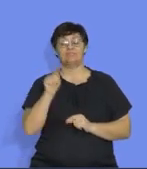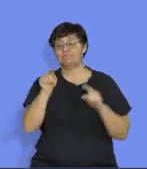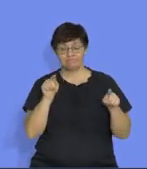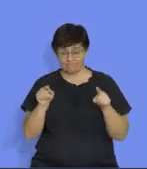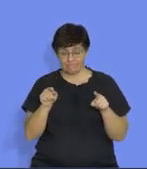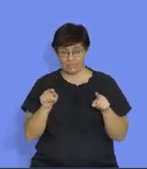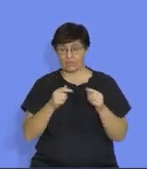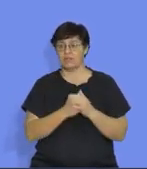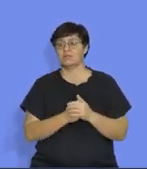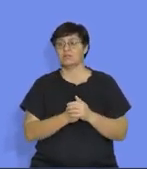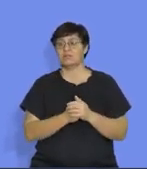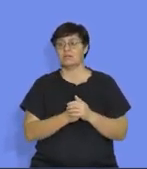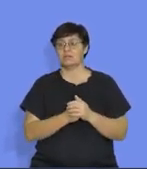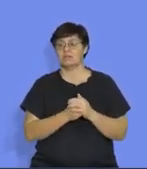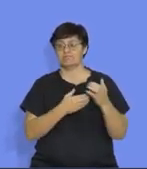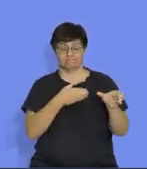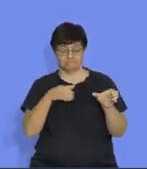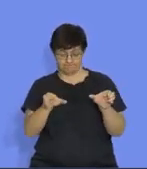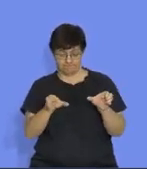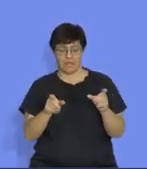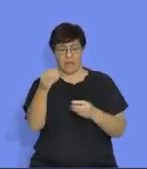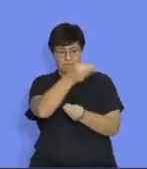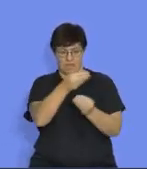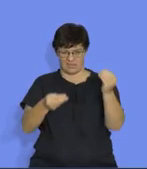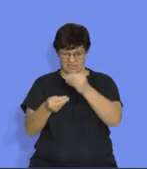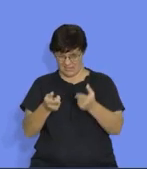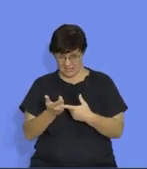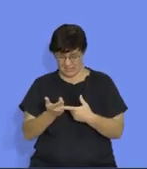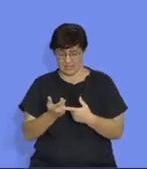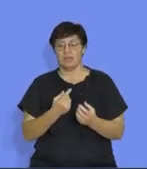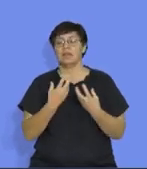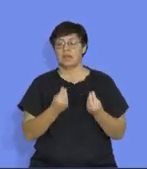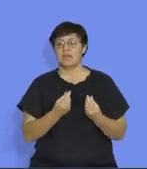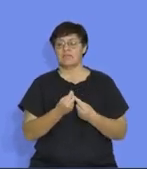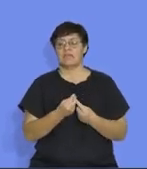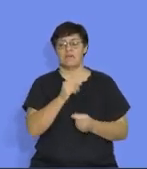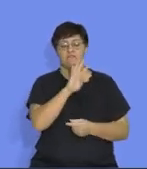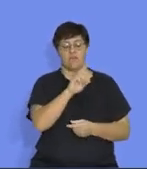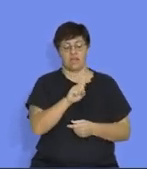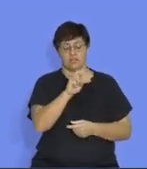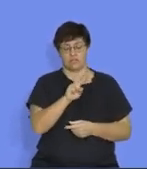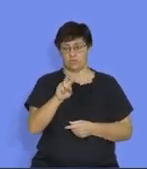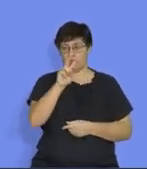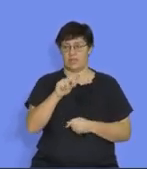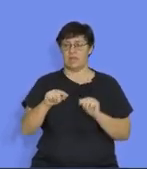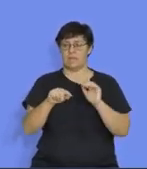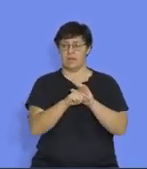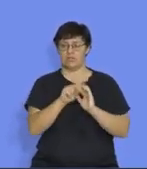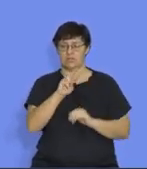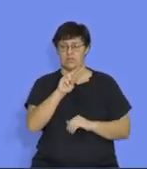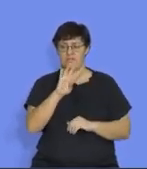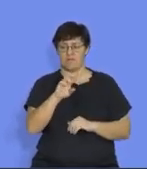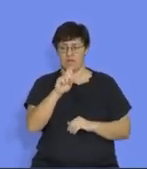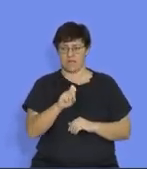binomials out, I'm going to be left with 4x squared minus 24x plus 36